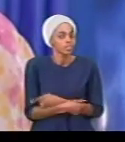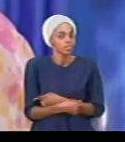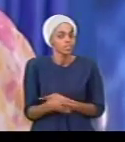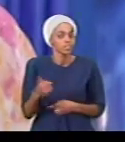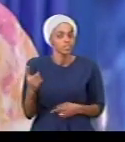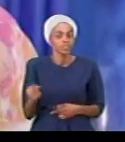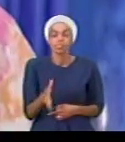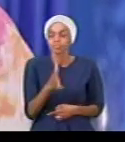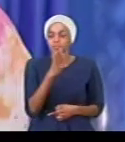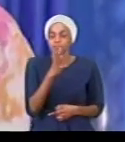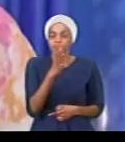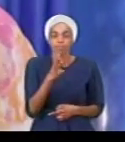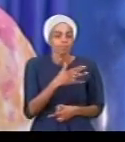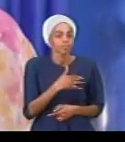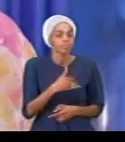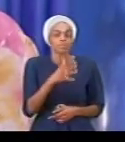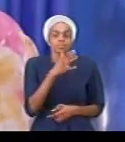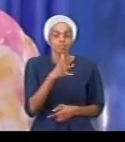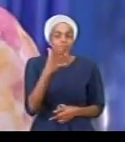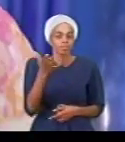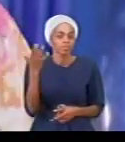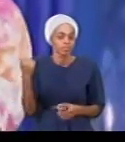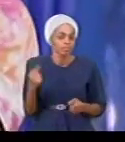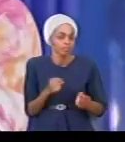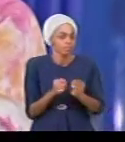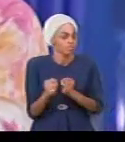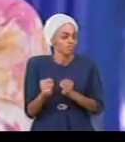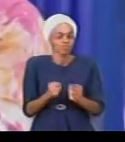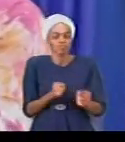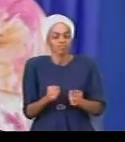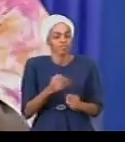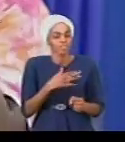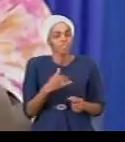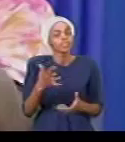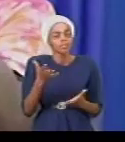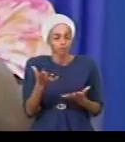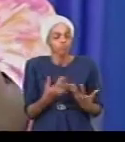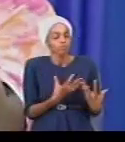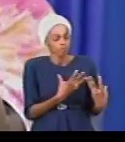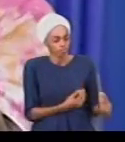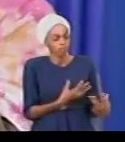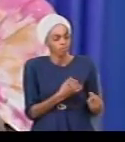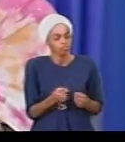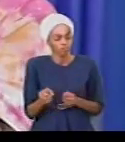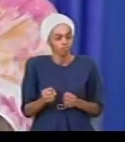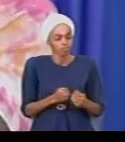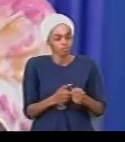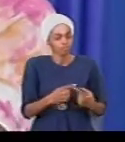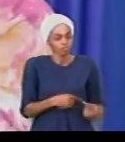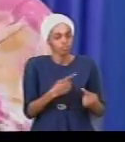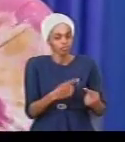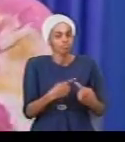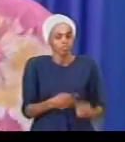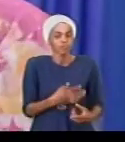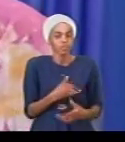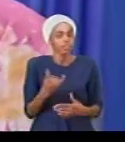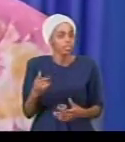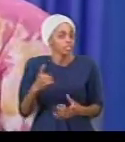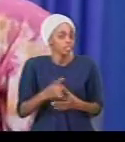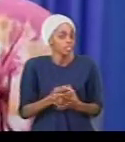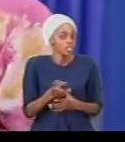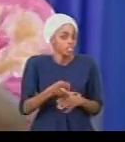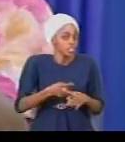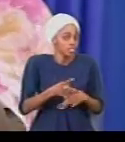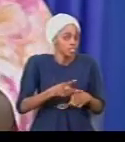Help her to hold the mic. The stick, like they are now using a fight, does hit me in my face, and I cannot open the eyes again. The eyes was not red. They carried me